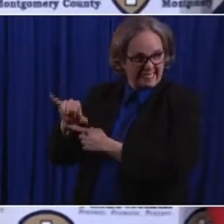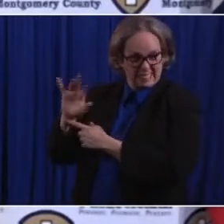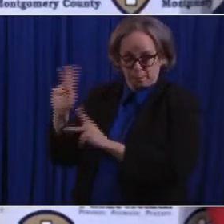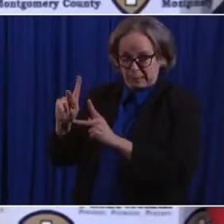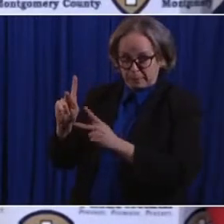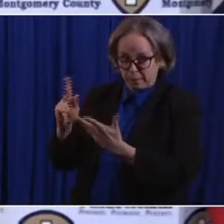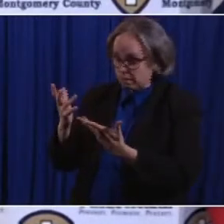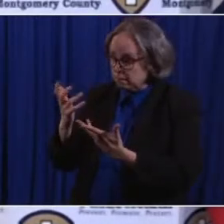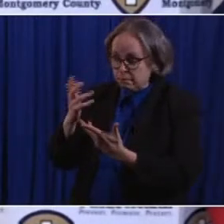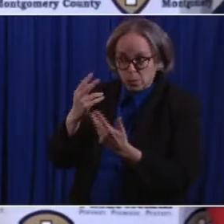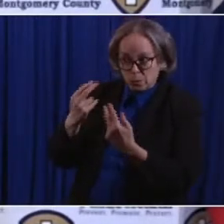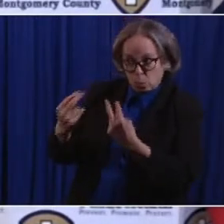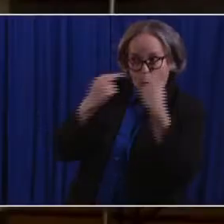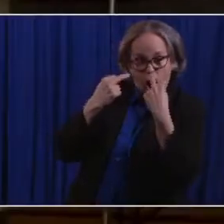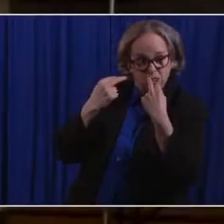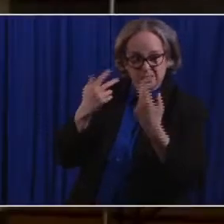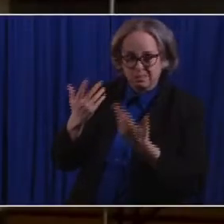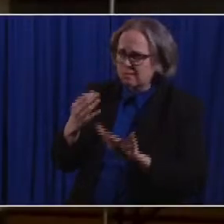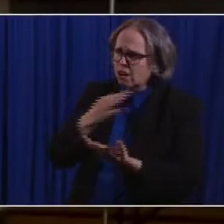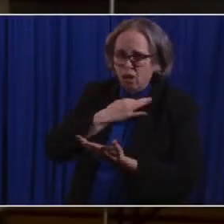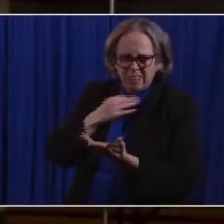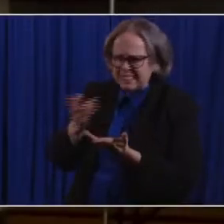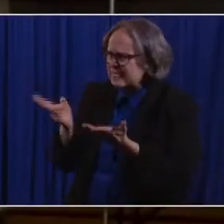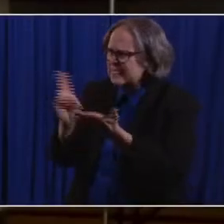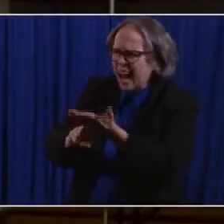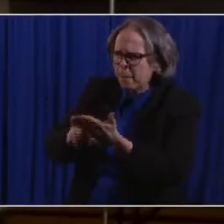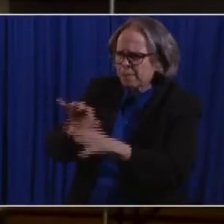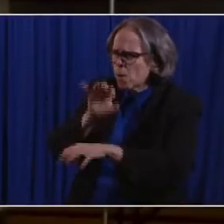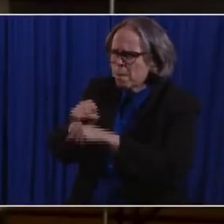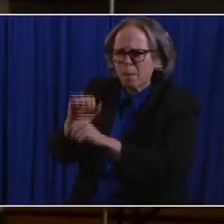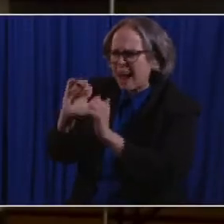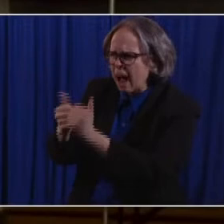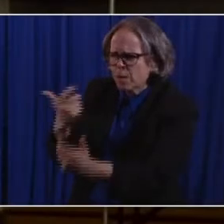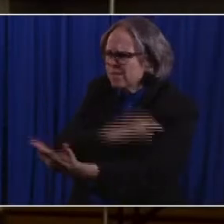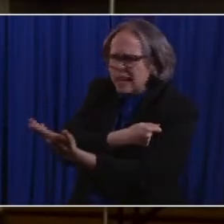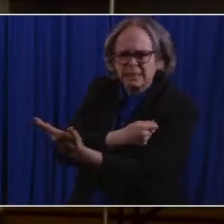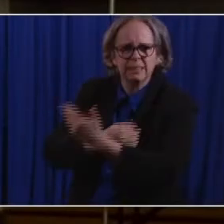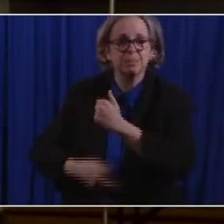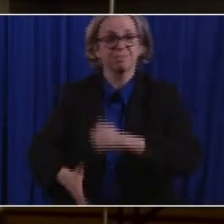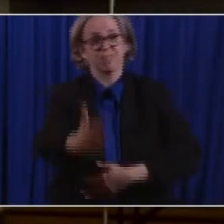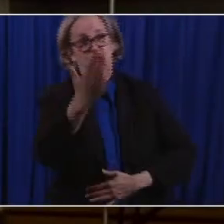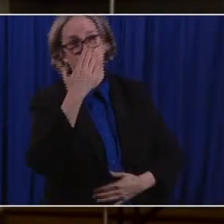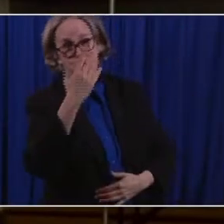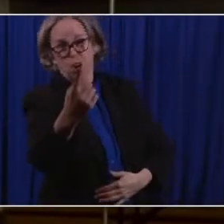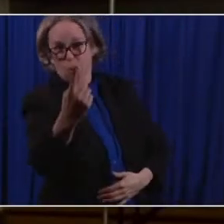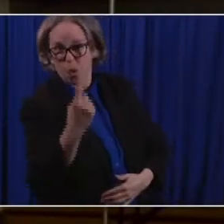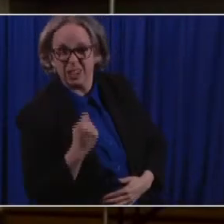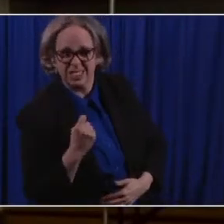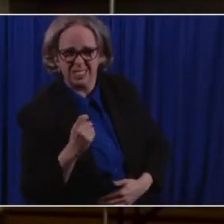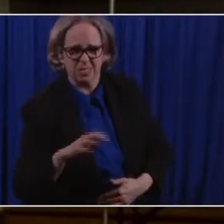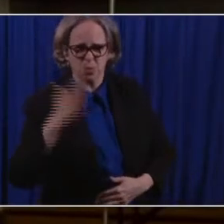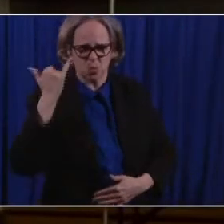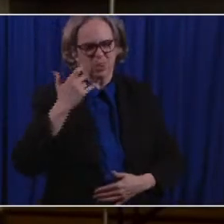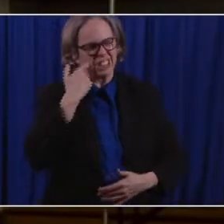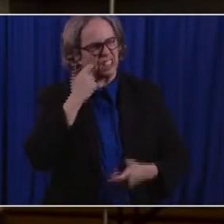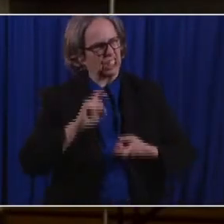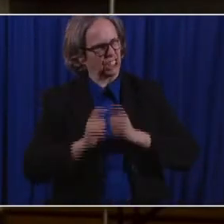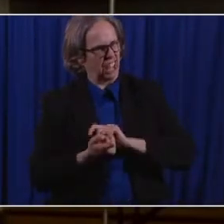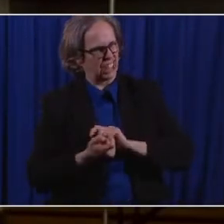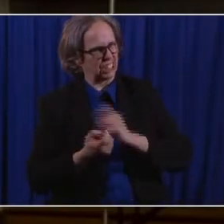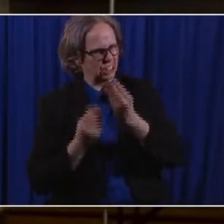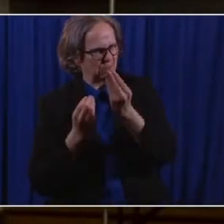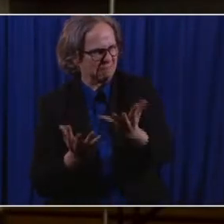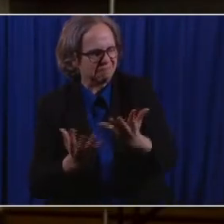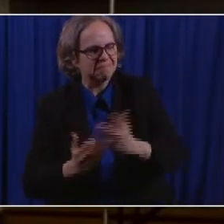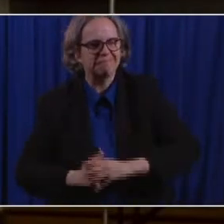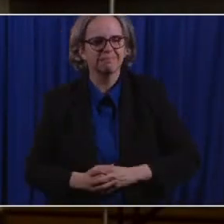up? So it's changed now, and that's a really good question, Governor. Thank you for asking that. Traditionally, up until as of right